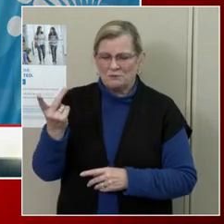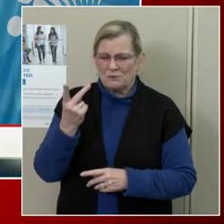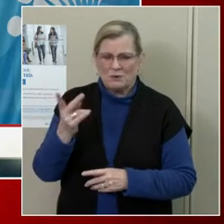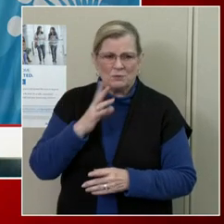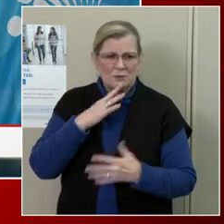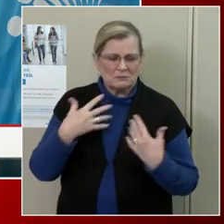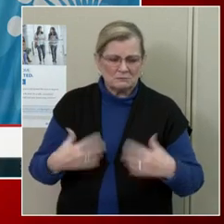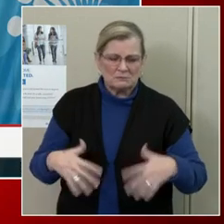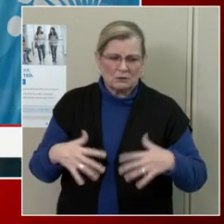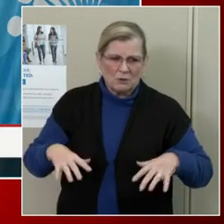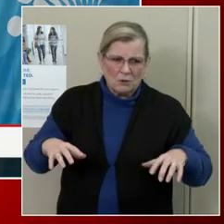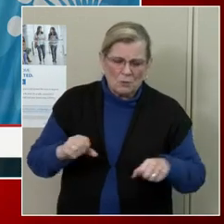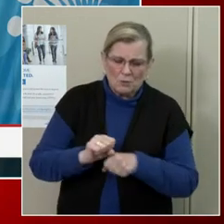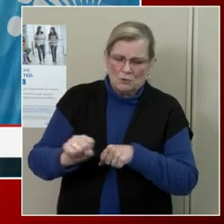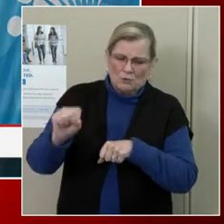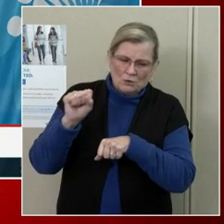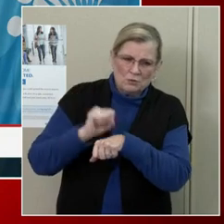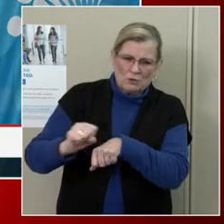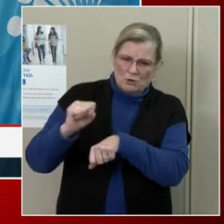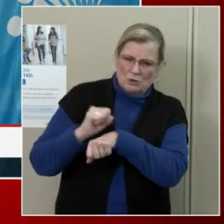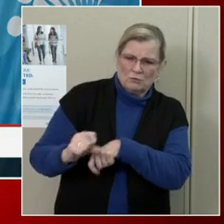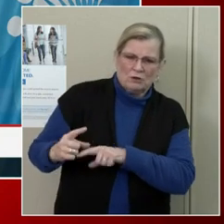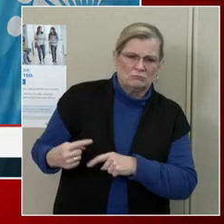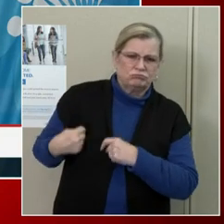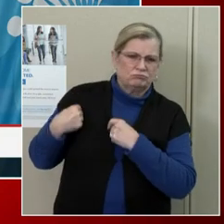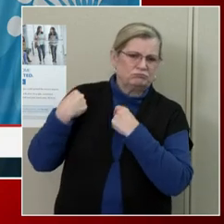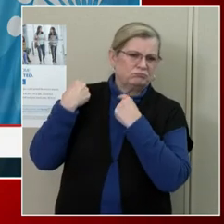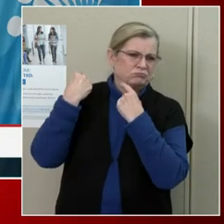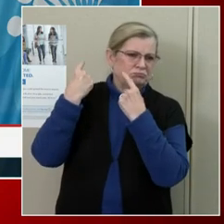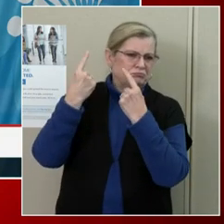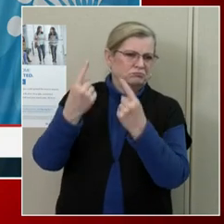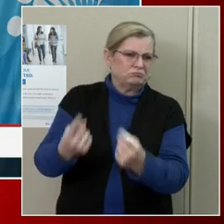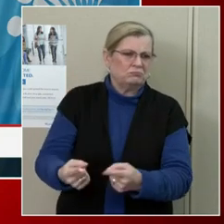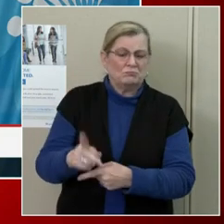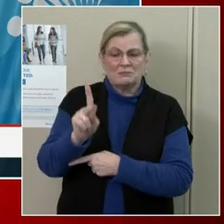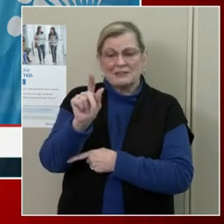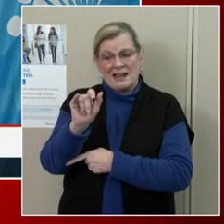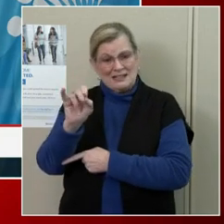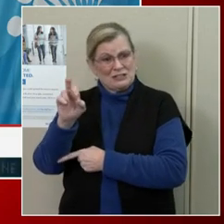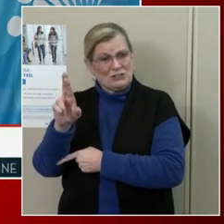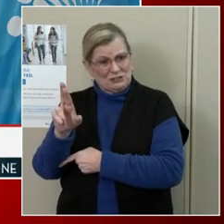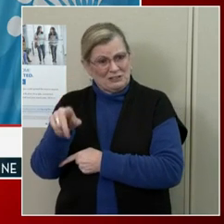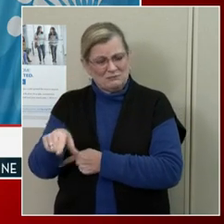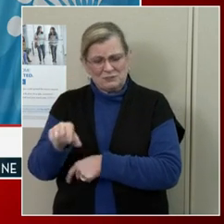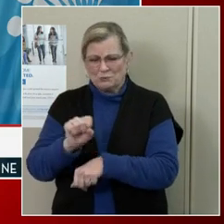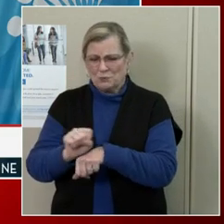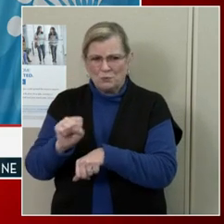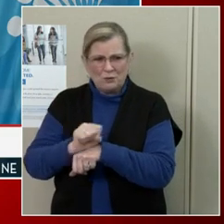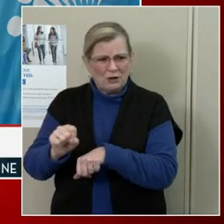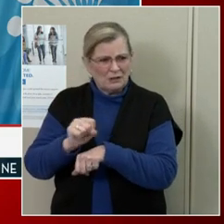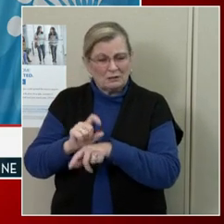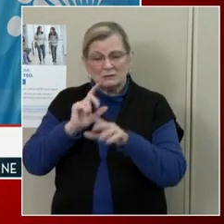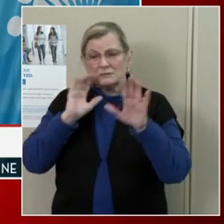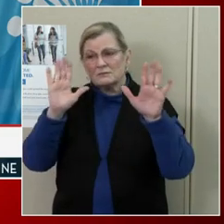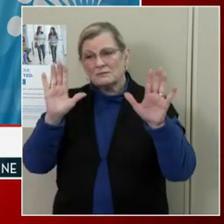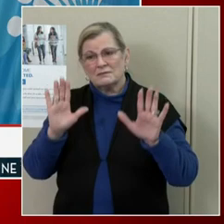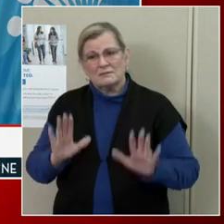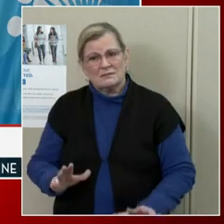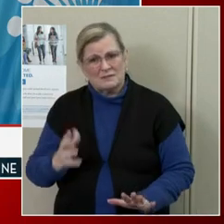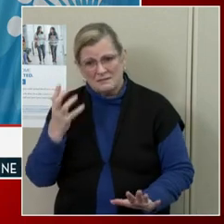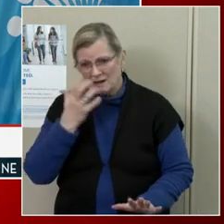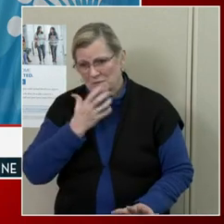Kaiser Permanente Mid-Atlantic is exactly what we expect under her leadership, to be able to extend